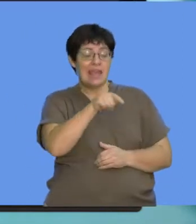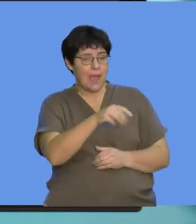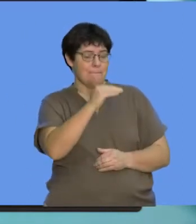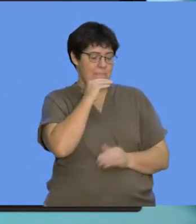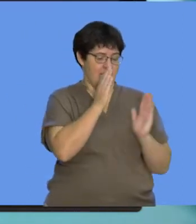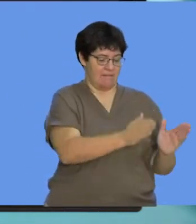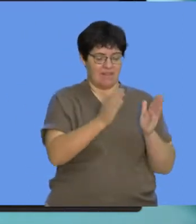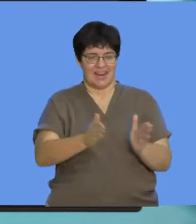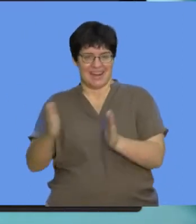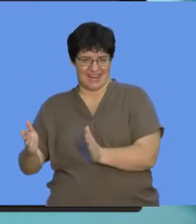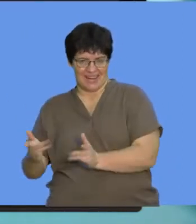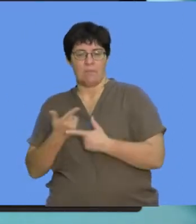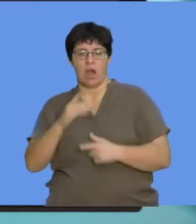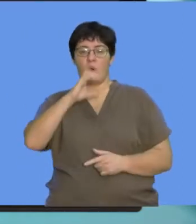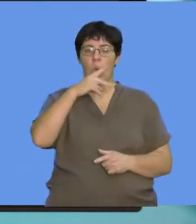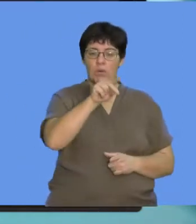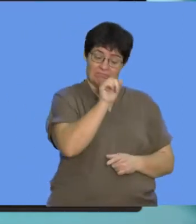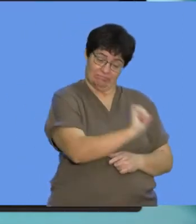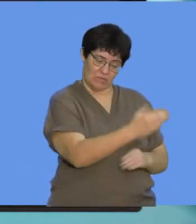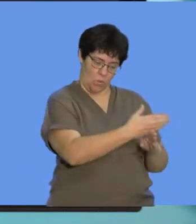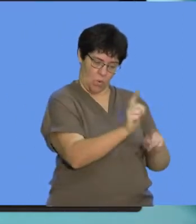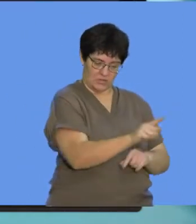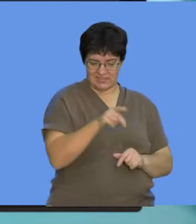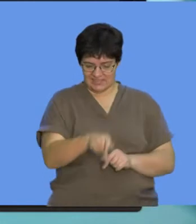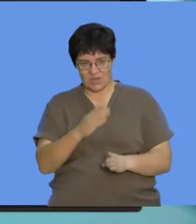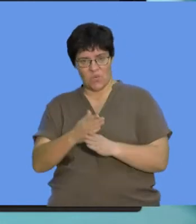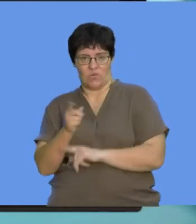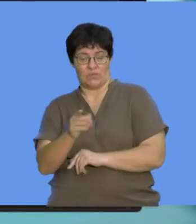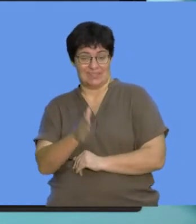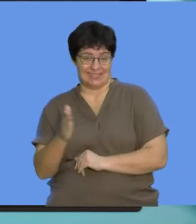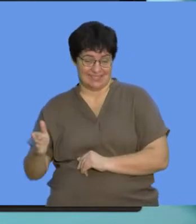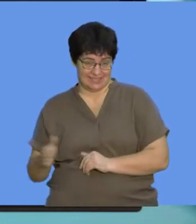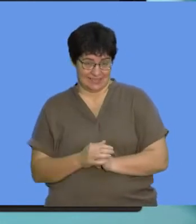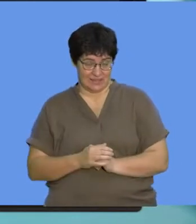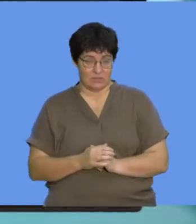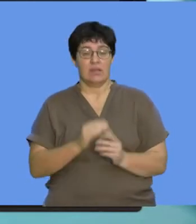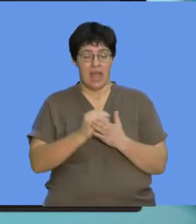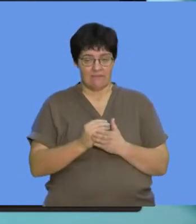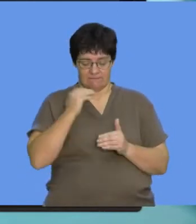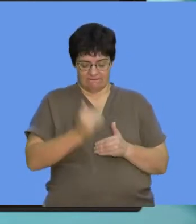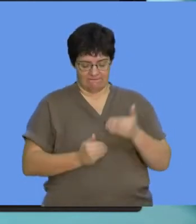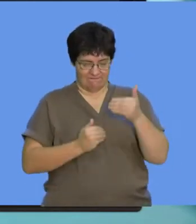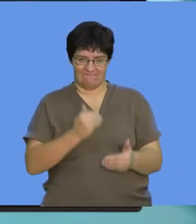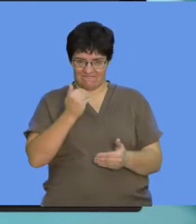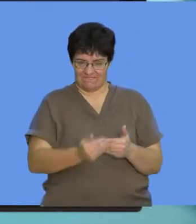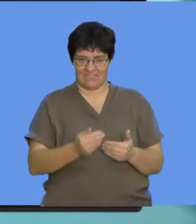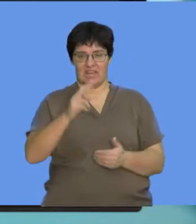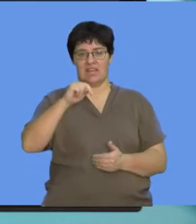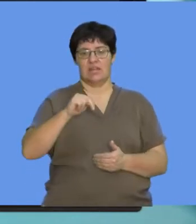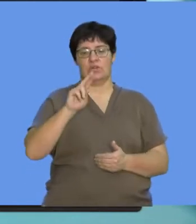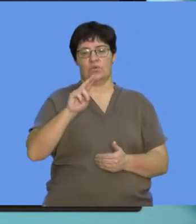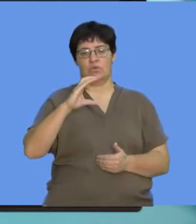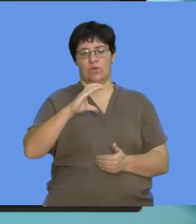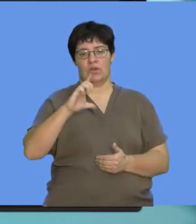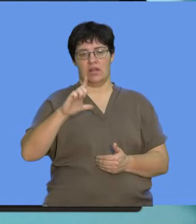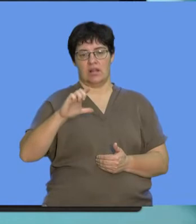special meaning or codes for a unique function. So that gene is made up of a sequence of